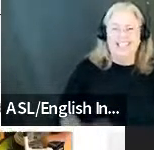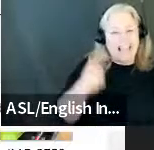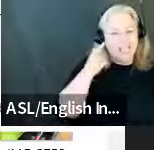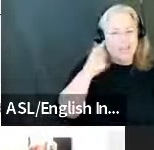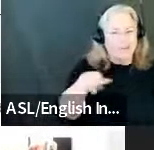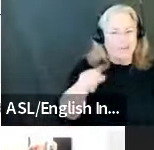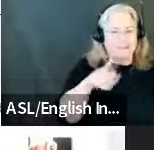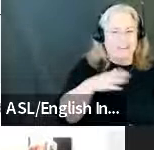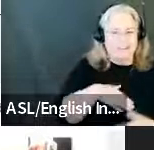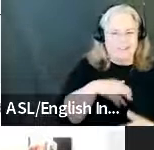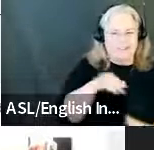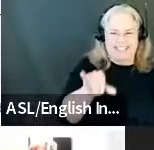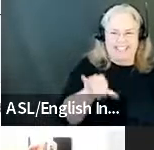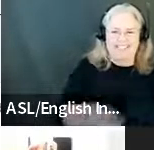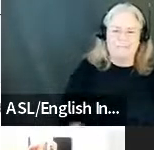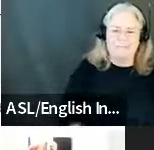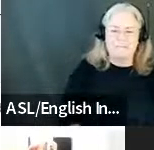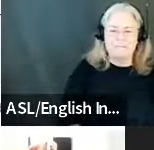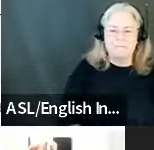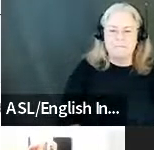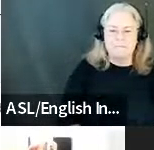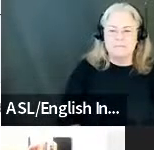would enjoy that one.